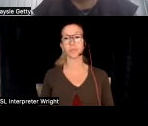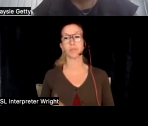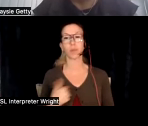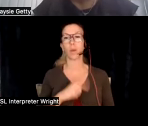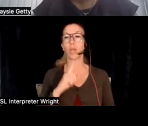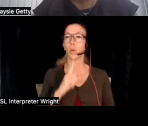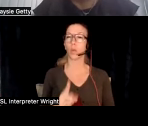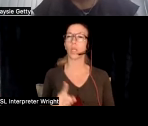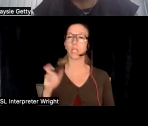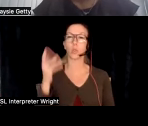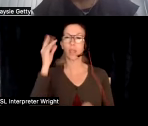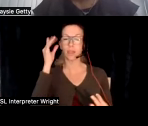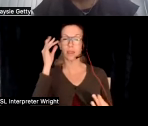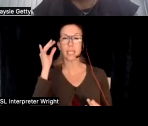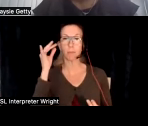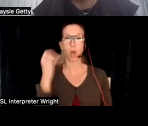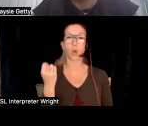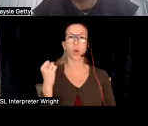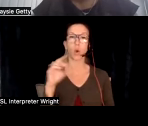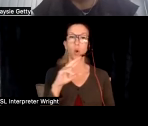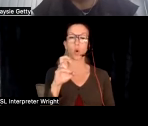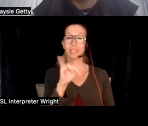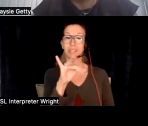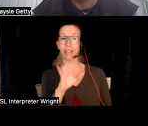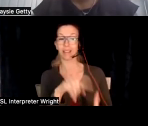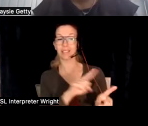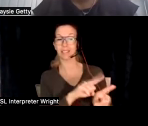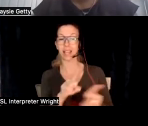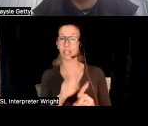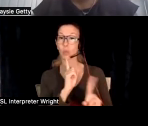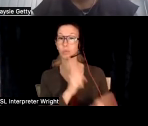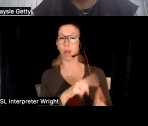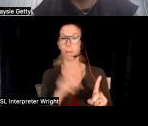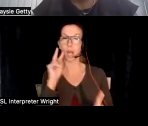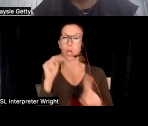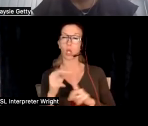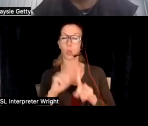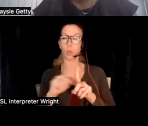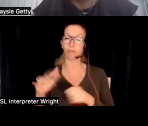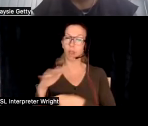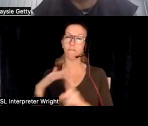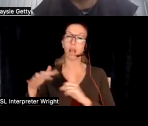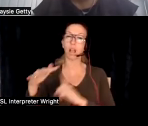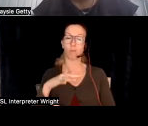about resilience as a response, but looking at it with those environmental factors and context in mind.